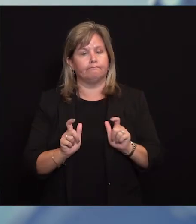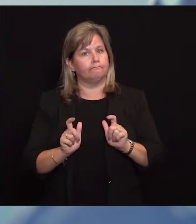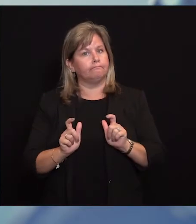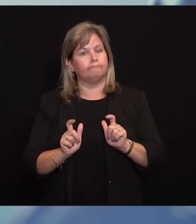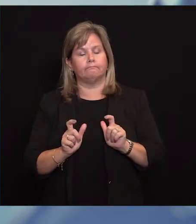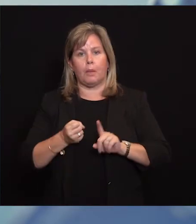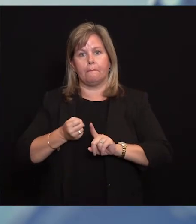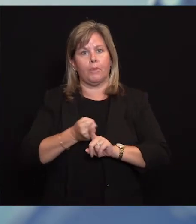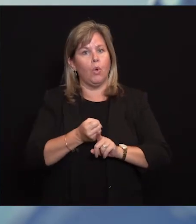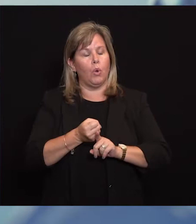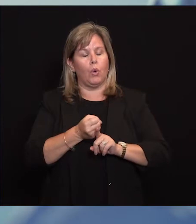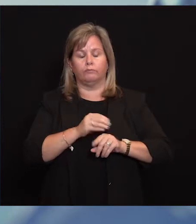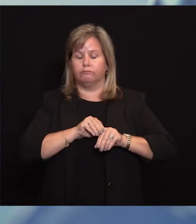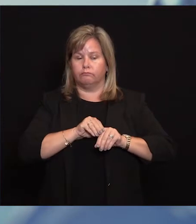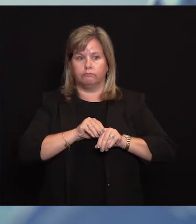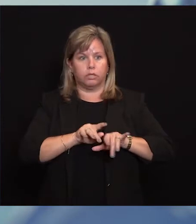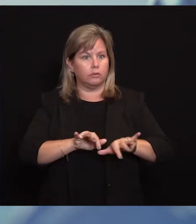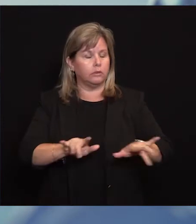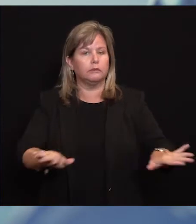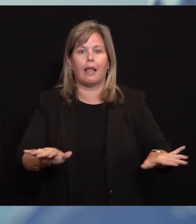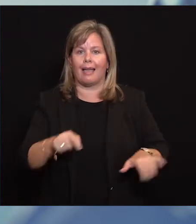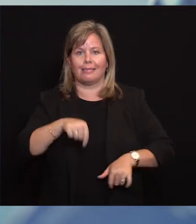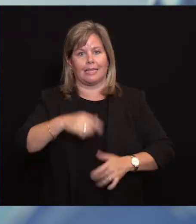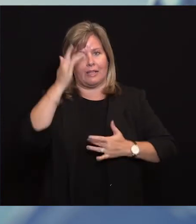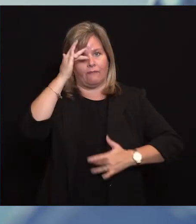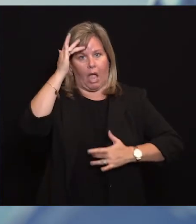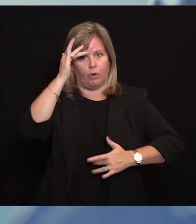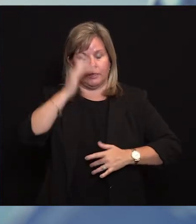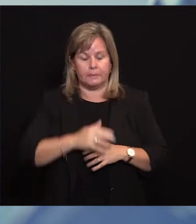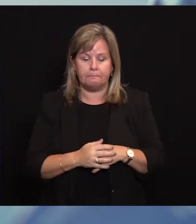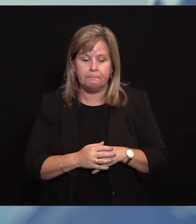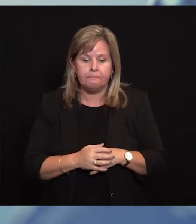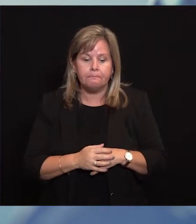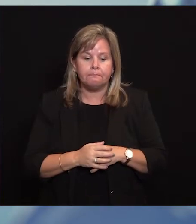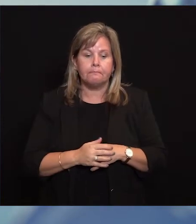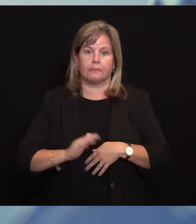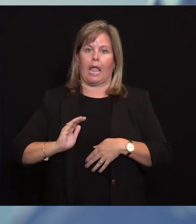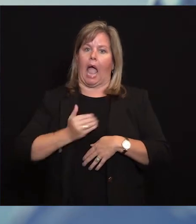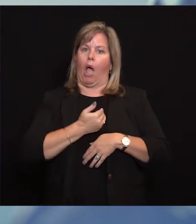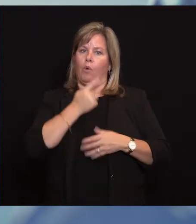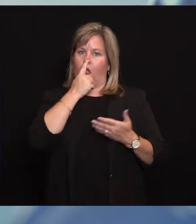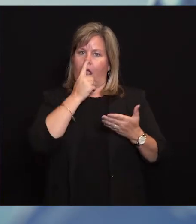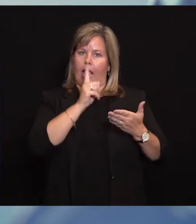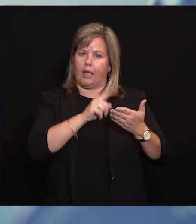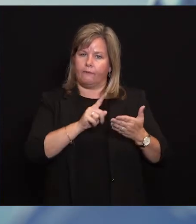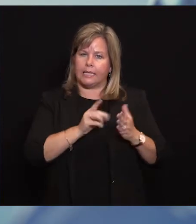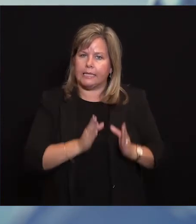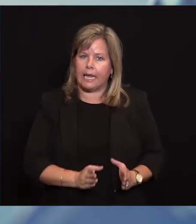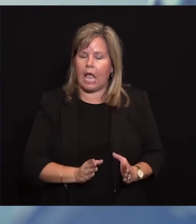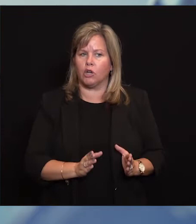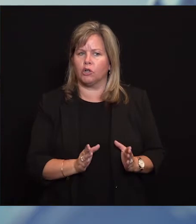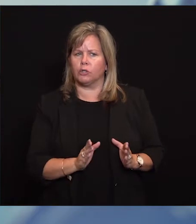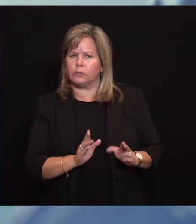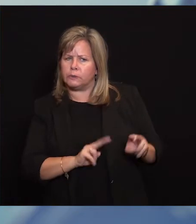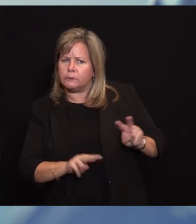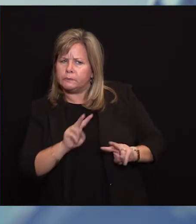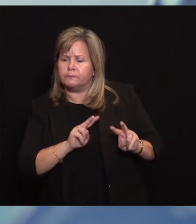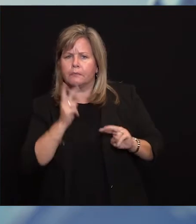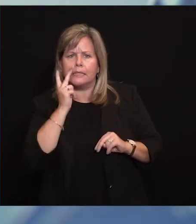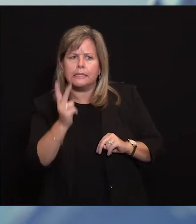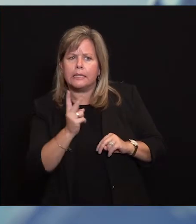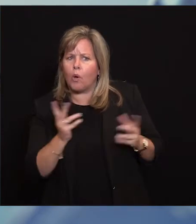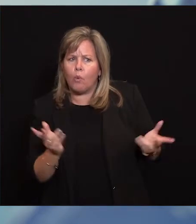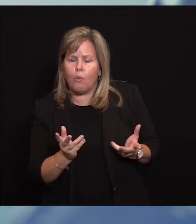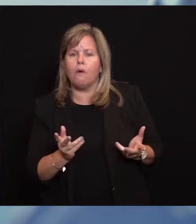in the spread of this virus. And right now our investigators are not seeing that many of these cases seem